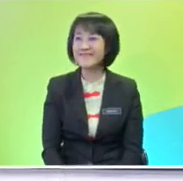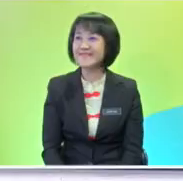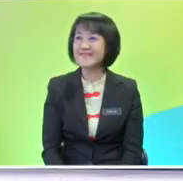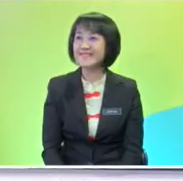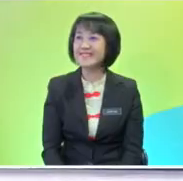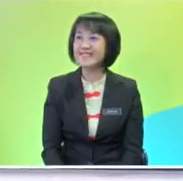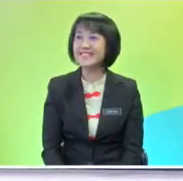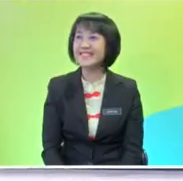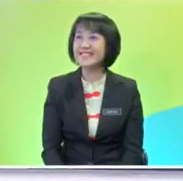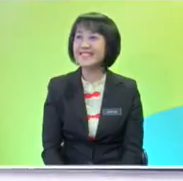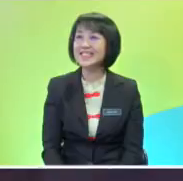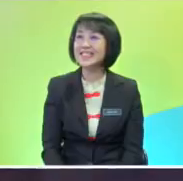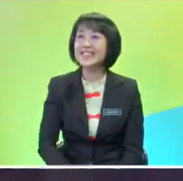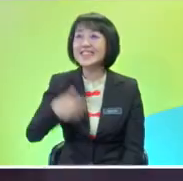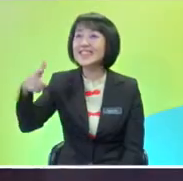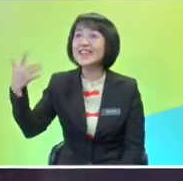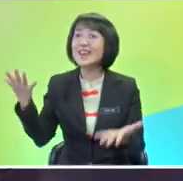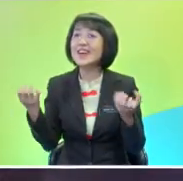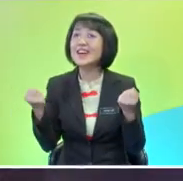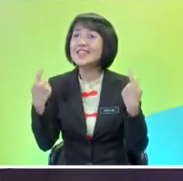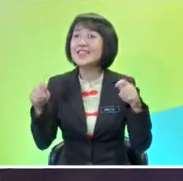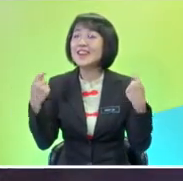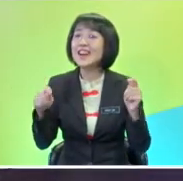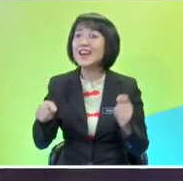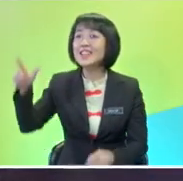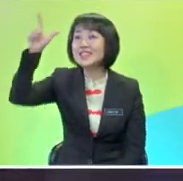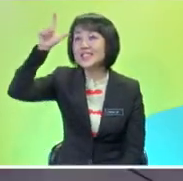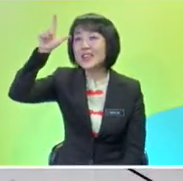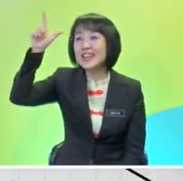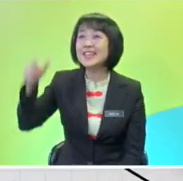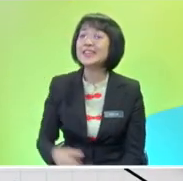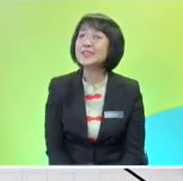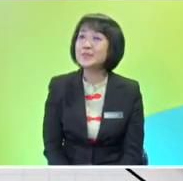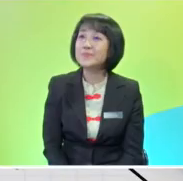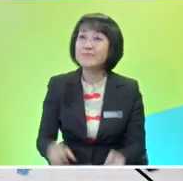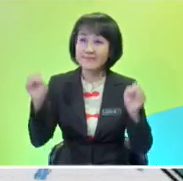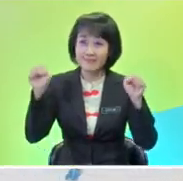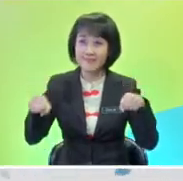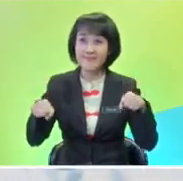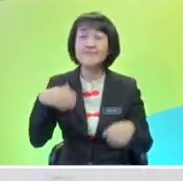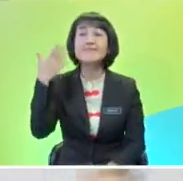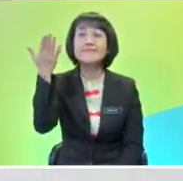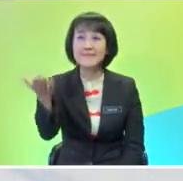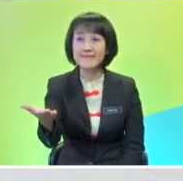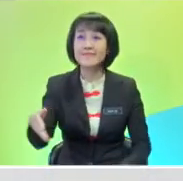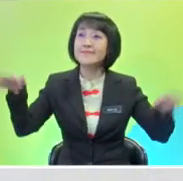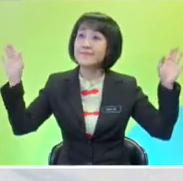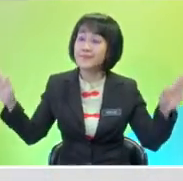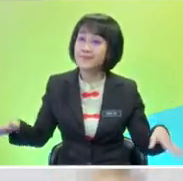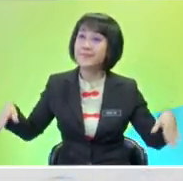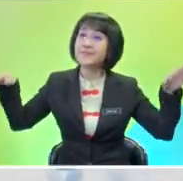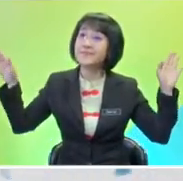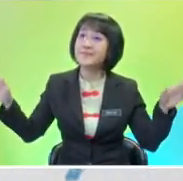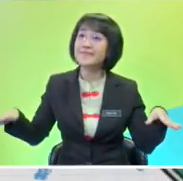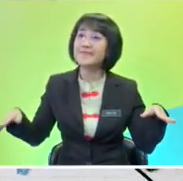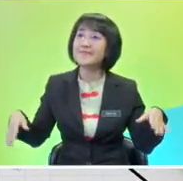else. Okay. Anyone wants to try? Okay, Xinyuan, you raise the hand. Can you fly?